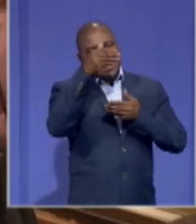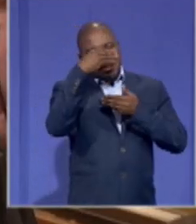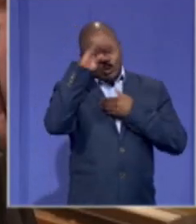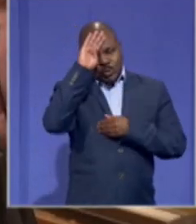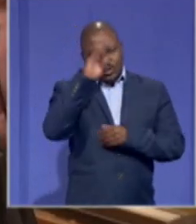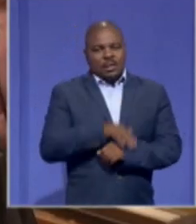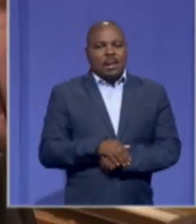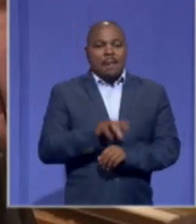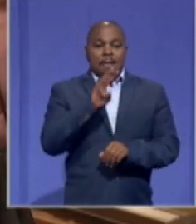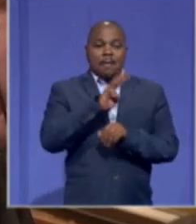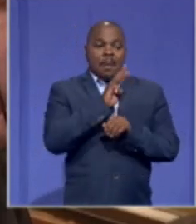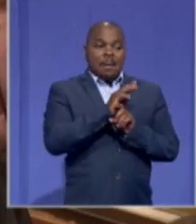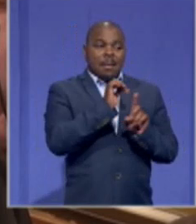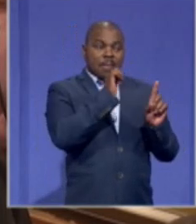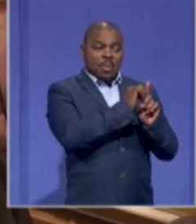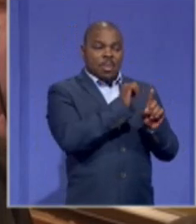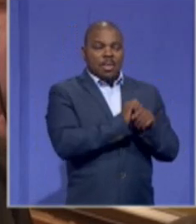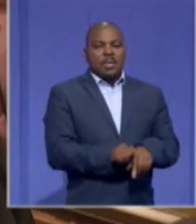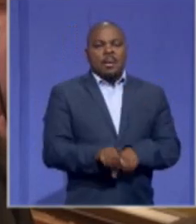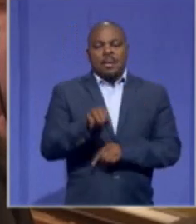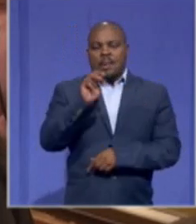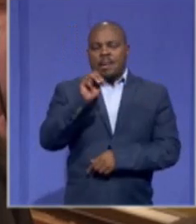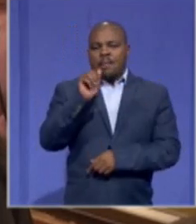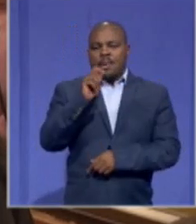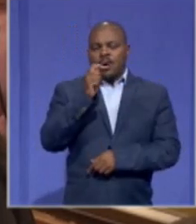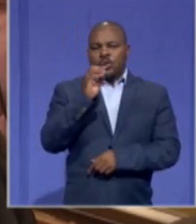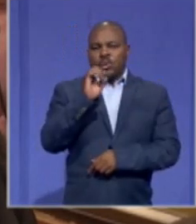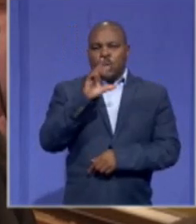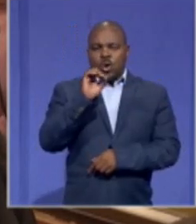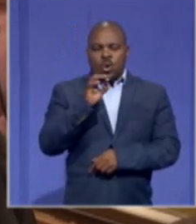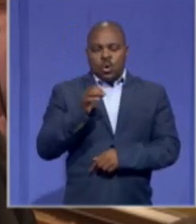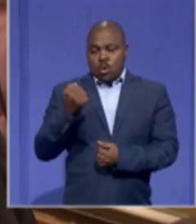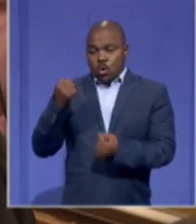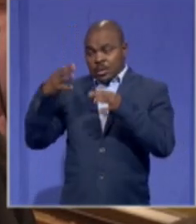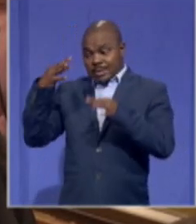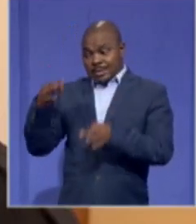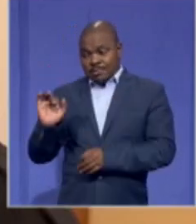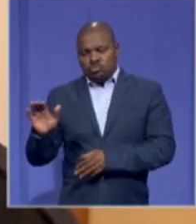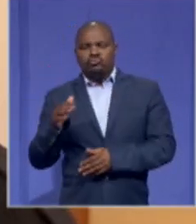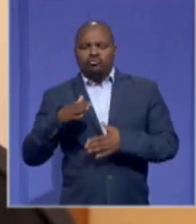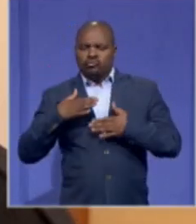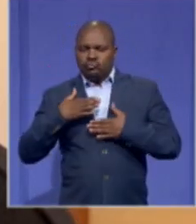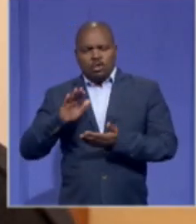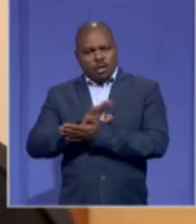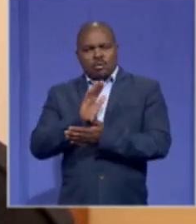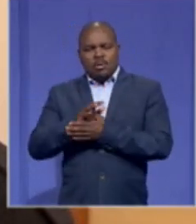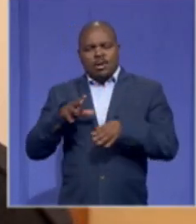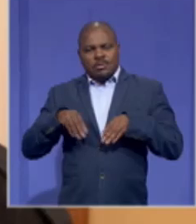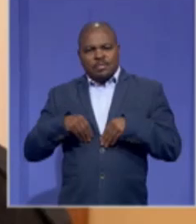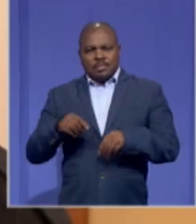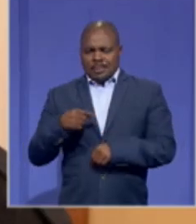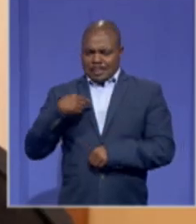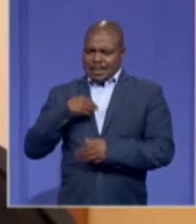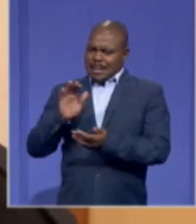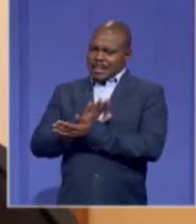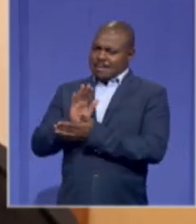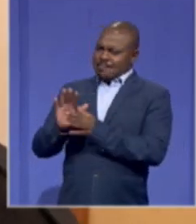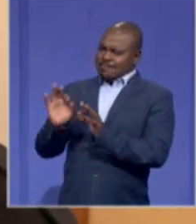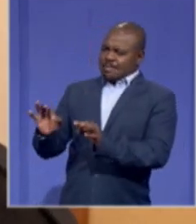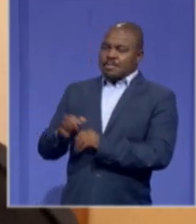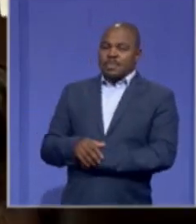Brenda Matolo o amogetse tshwetso ya kgotlatshekelo. Yo nna ke itumetse thata go fitisa selekang. Moragonyana ngwaga ono